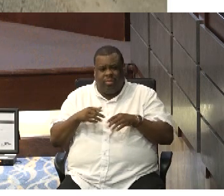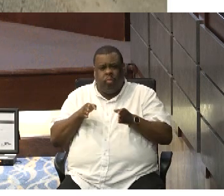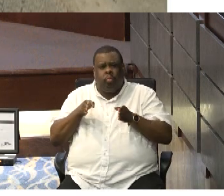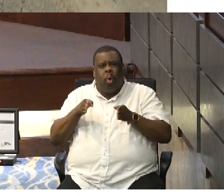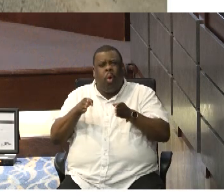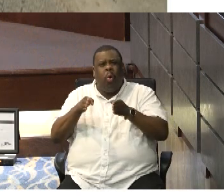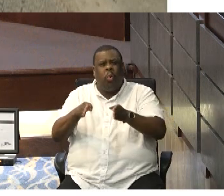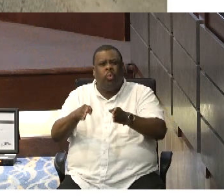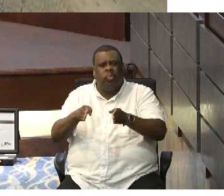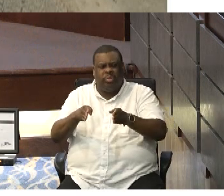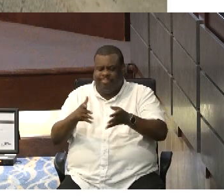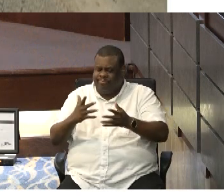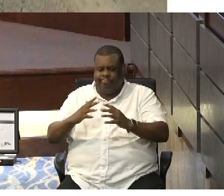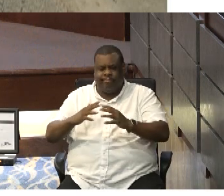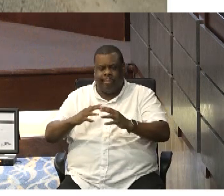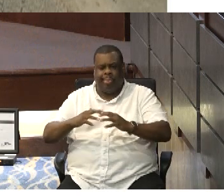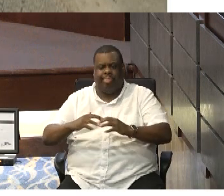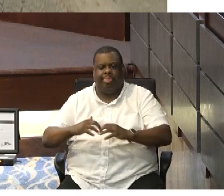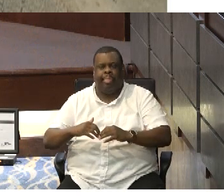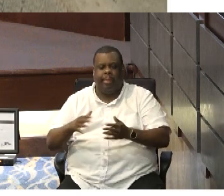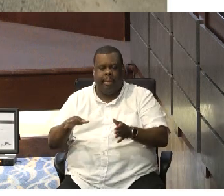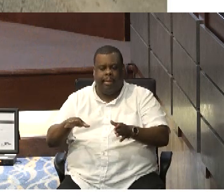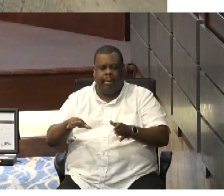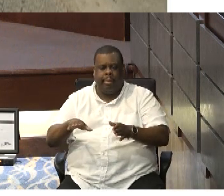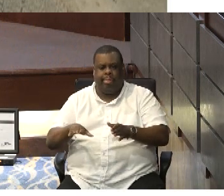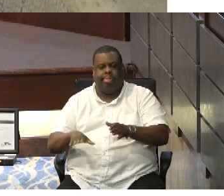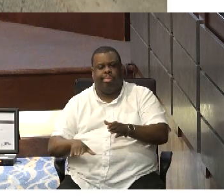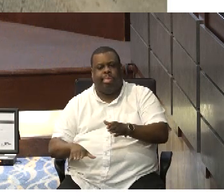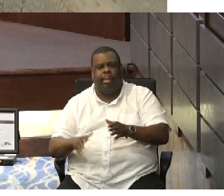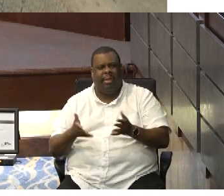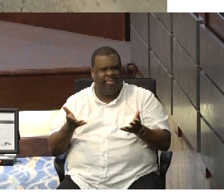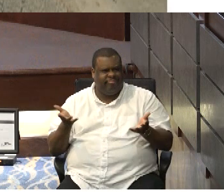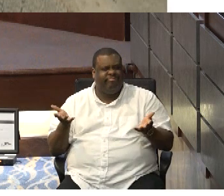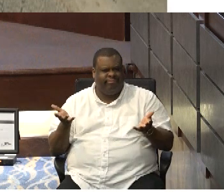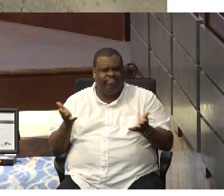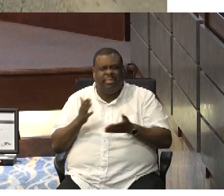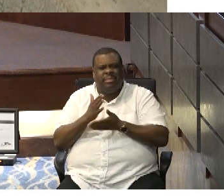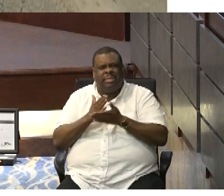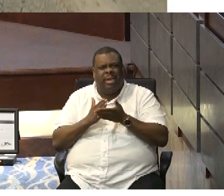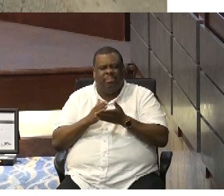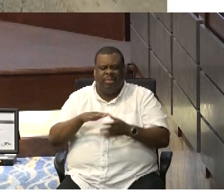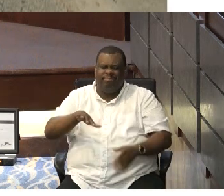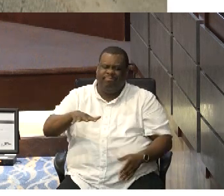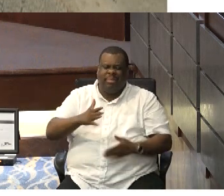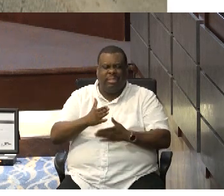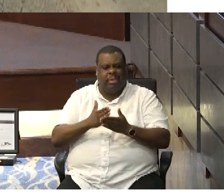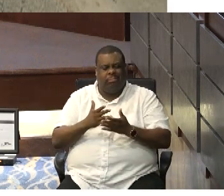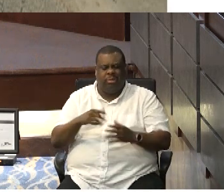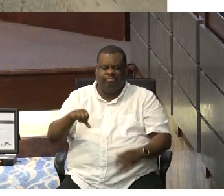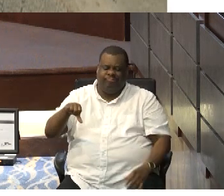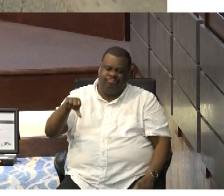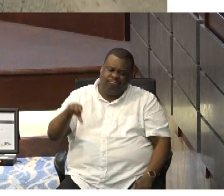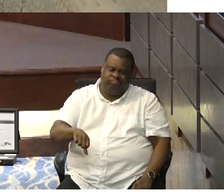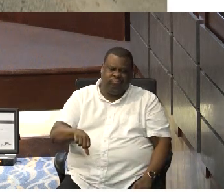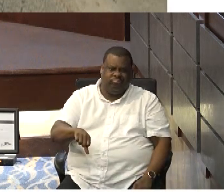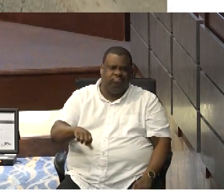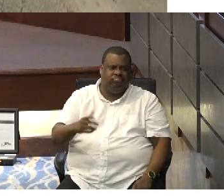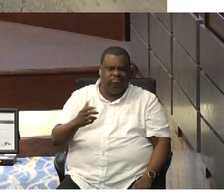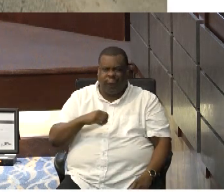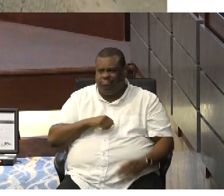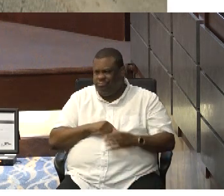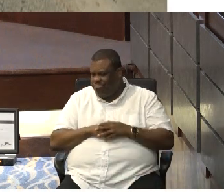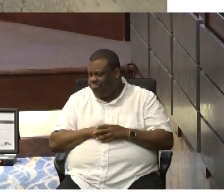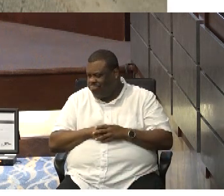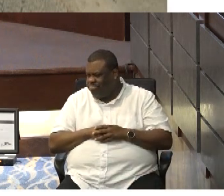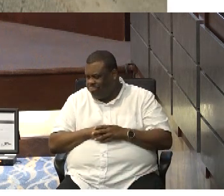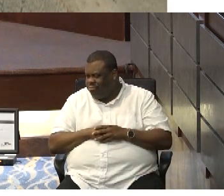right now we have roads that are less than 20 years old that are in poor condition. We have a phenomenal number that